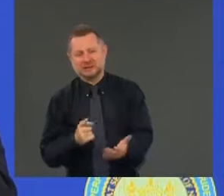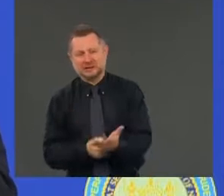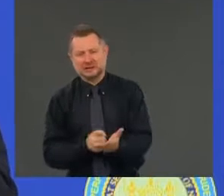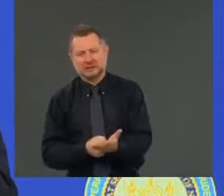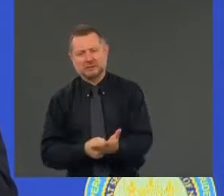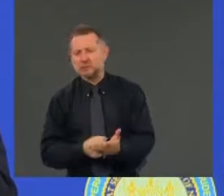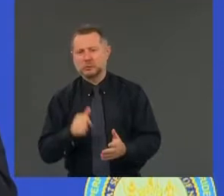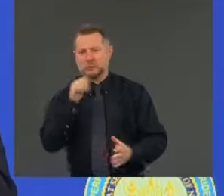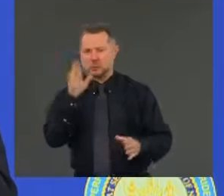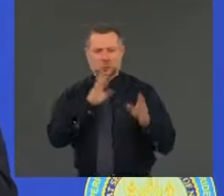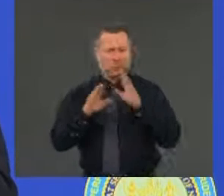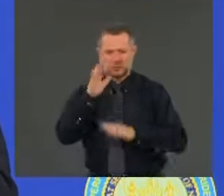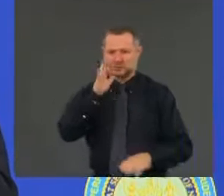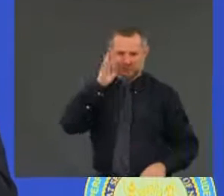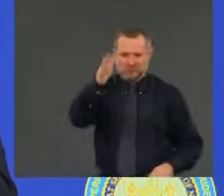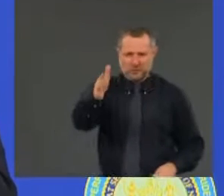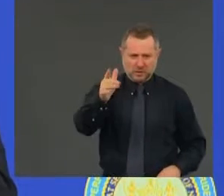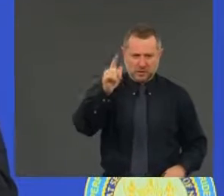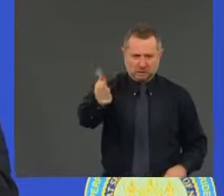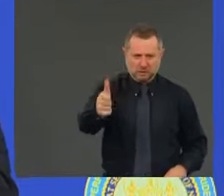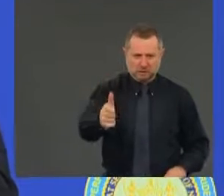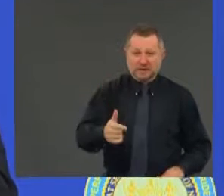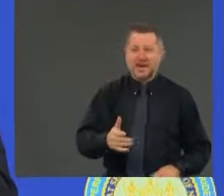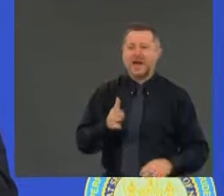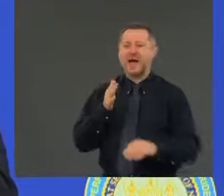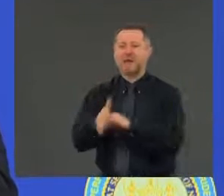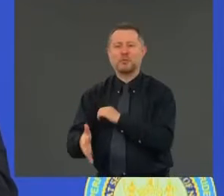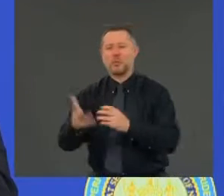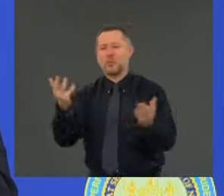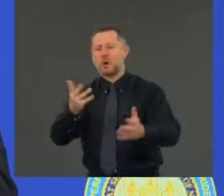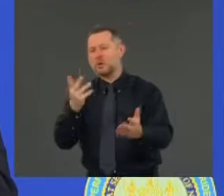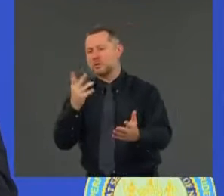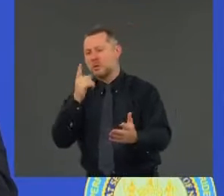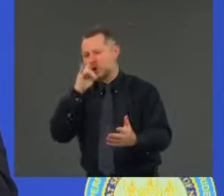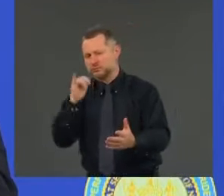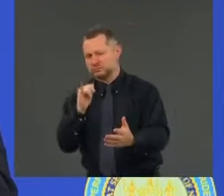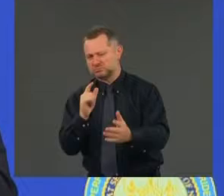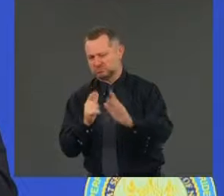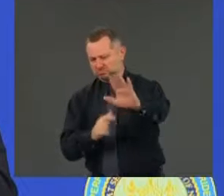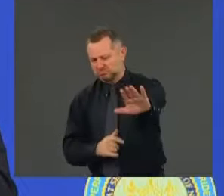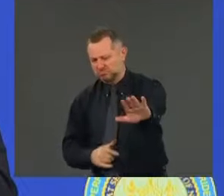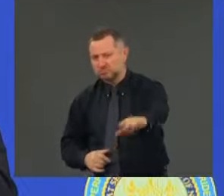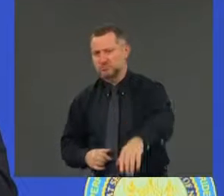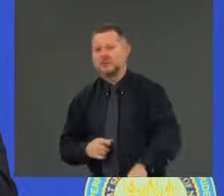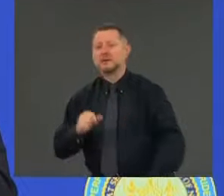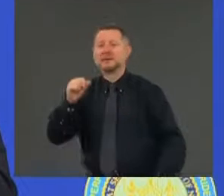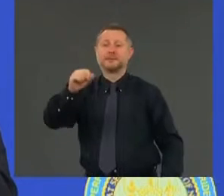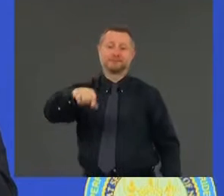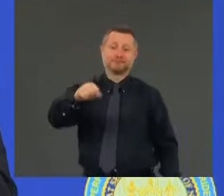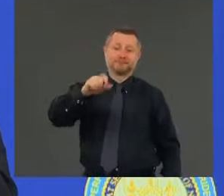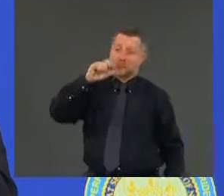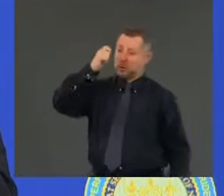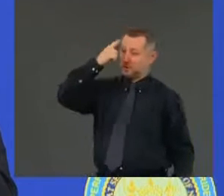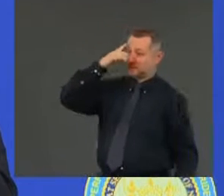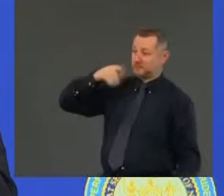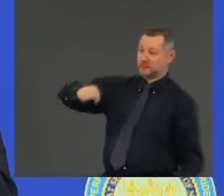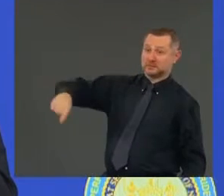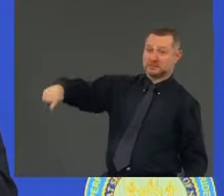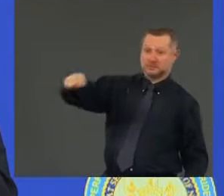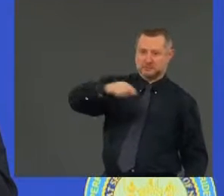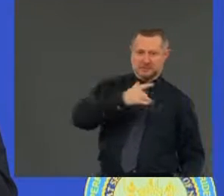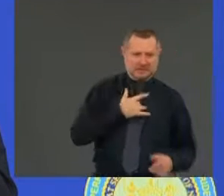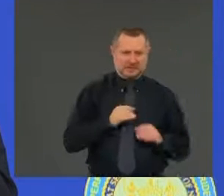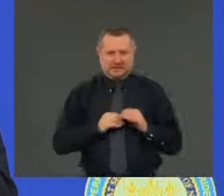with the future when we figure out what the future is. There's no doubt that governments are hard stretched. State government is